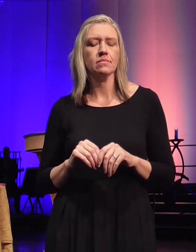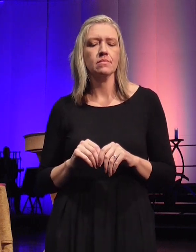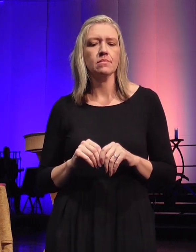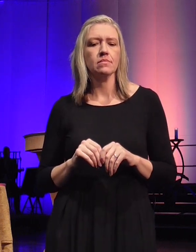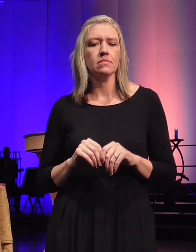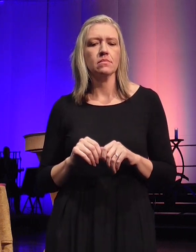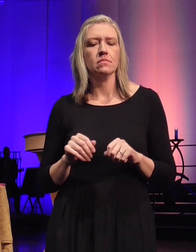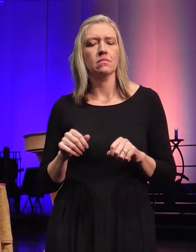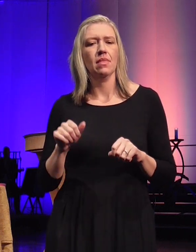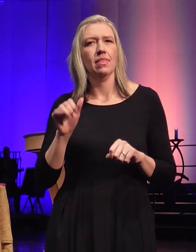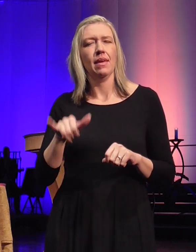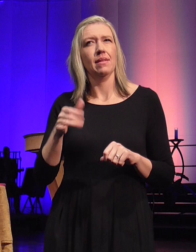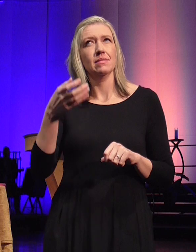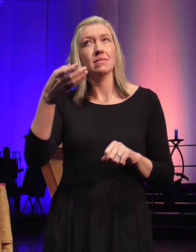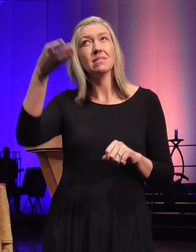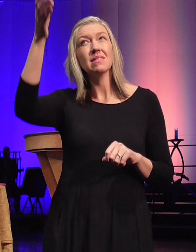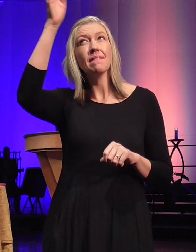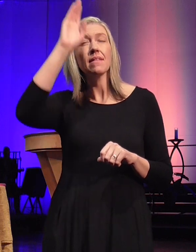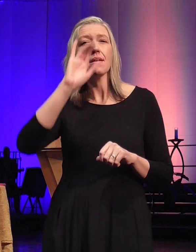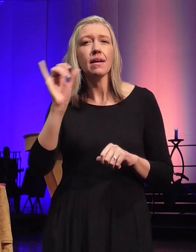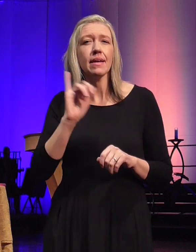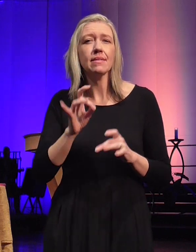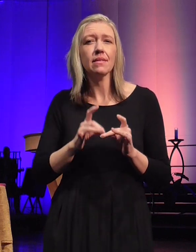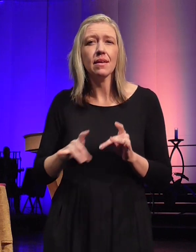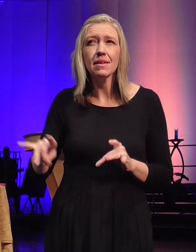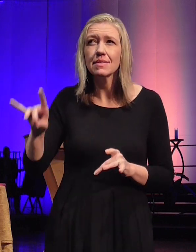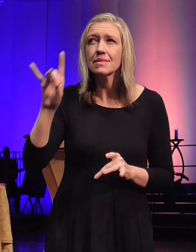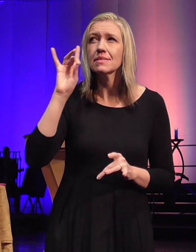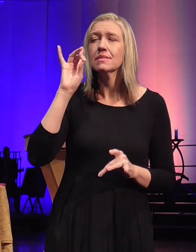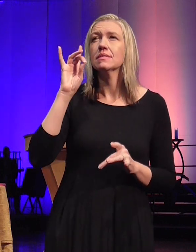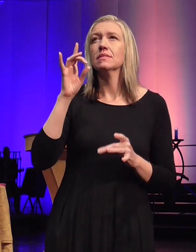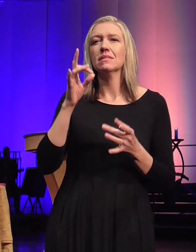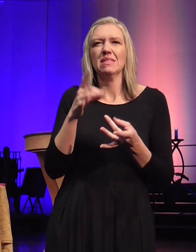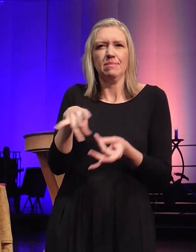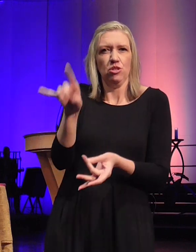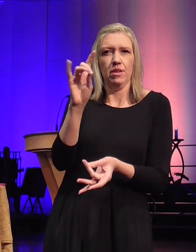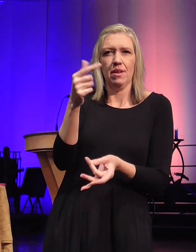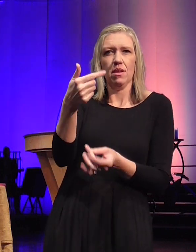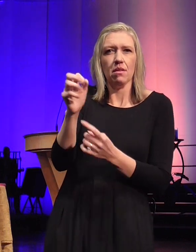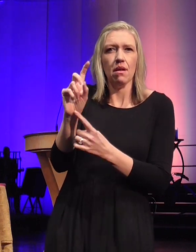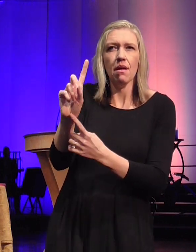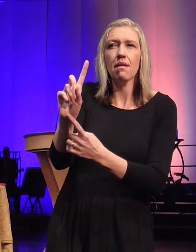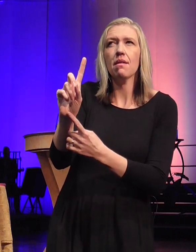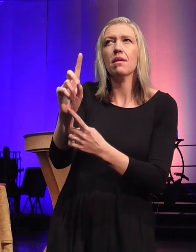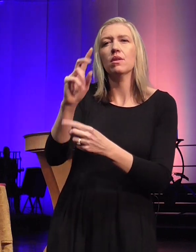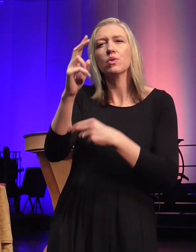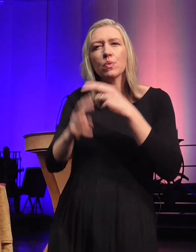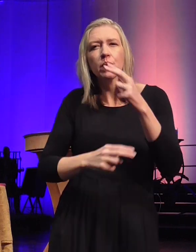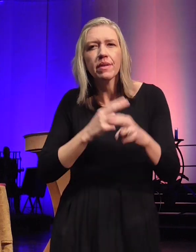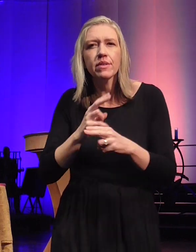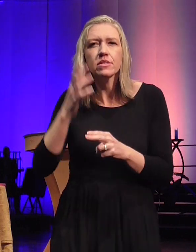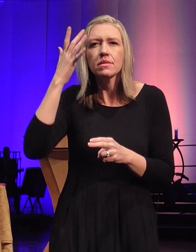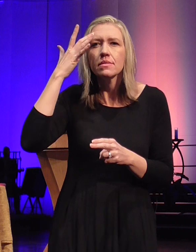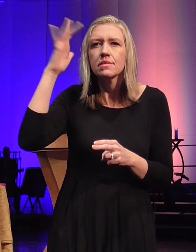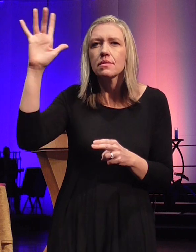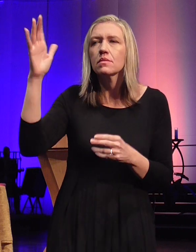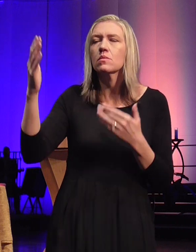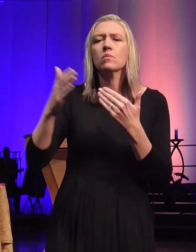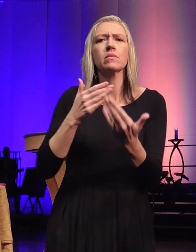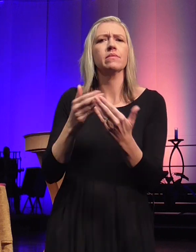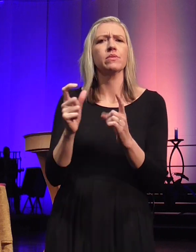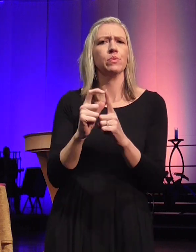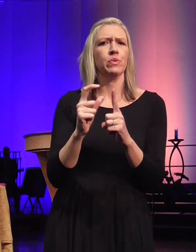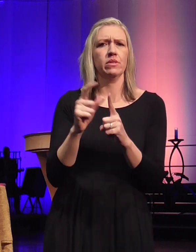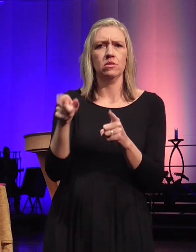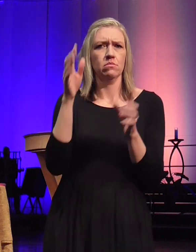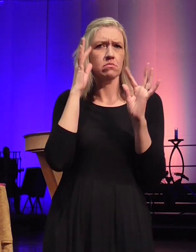that divine essence, spirit, God, universal intelligence, whatever we choose to